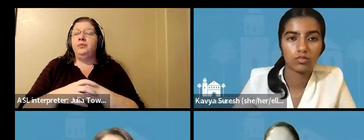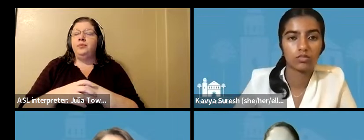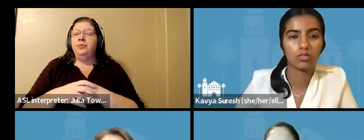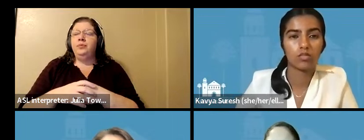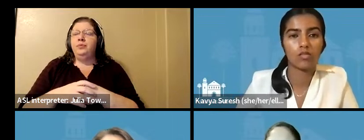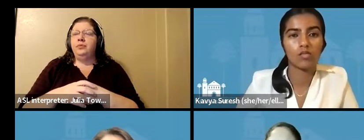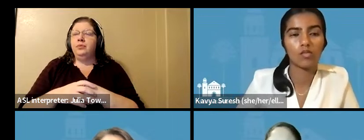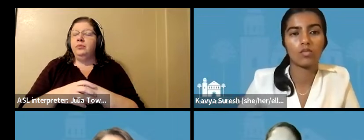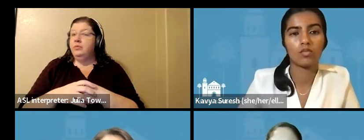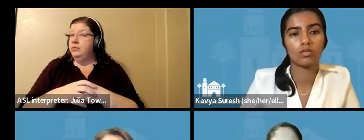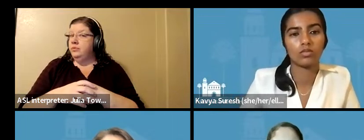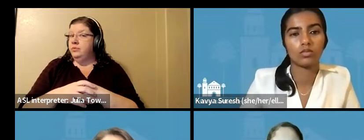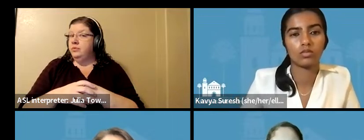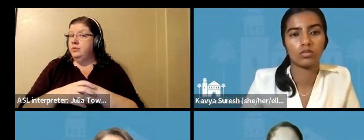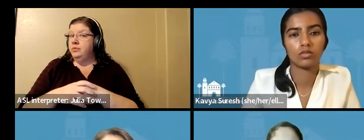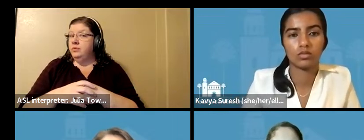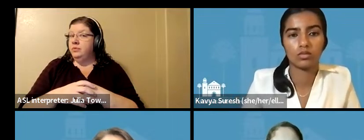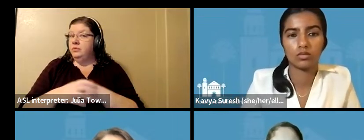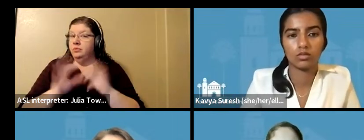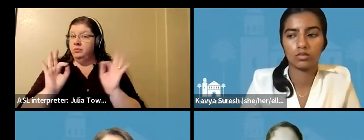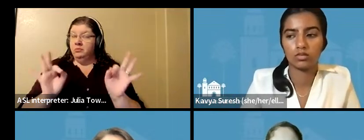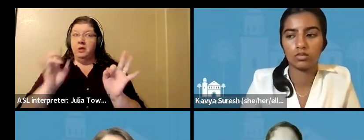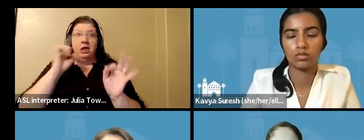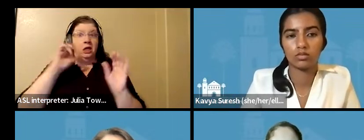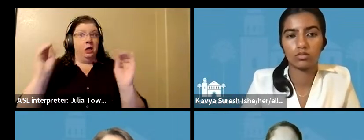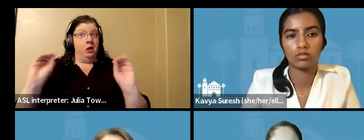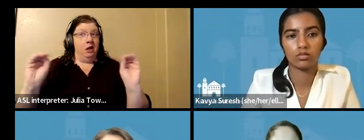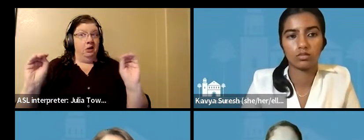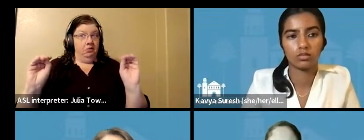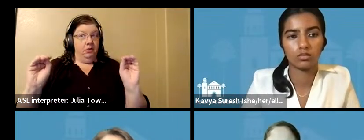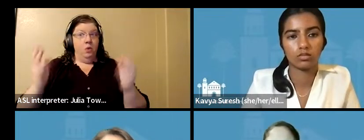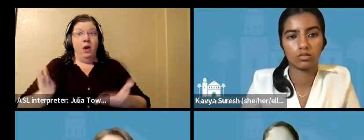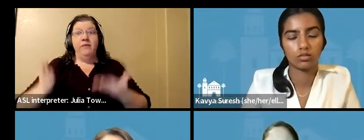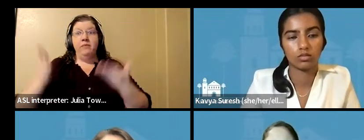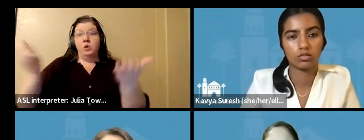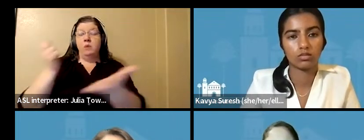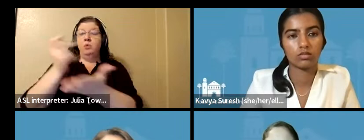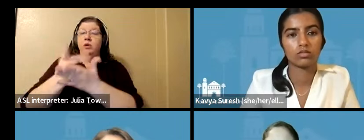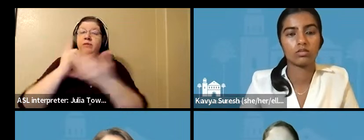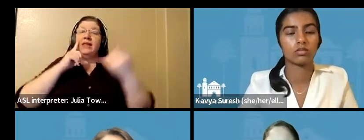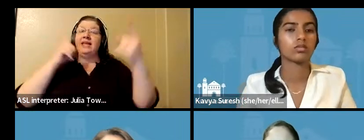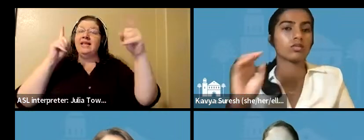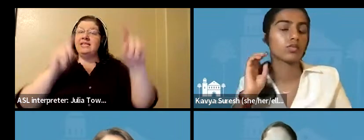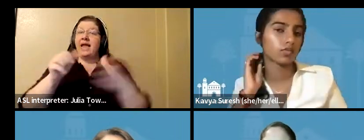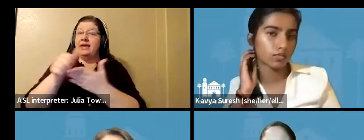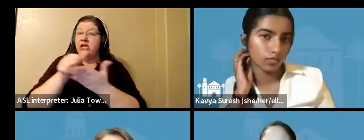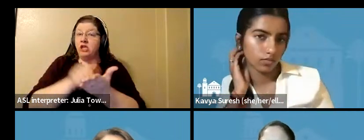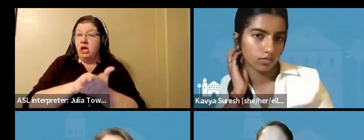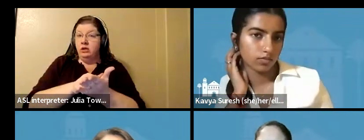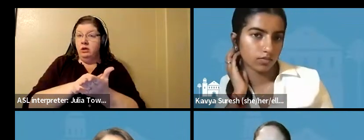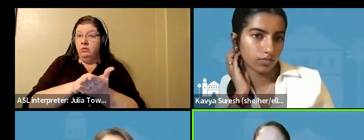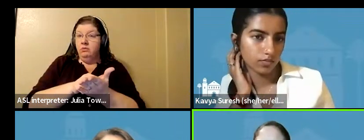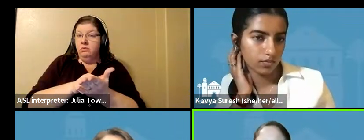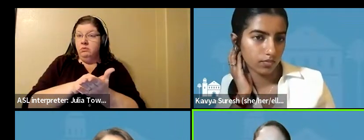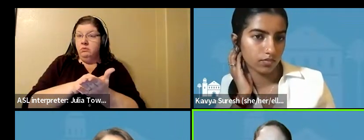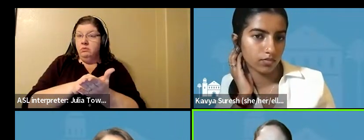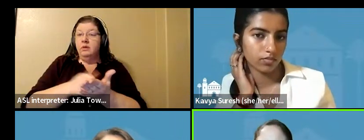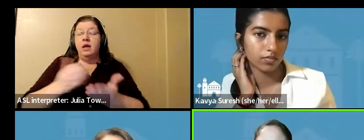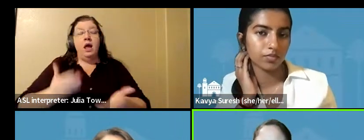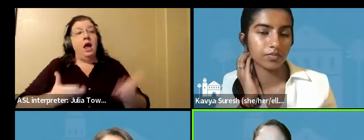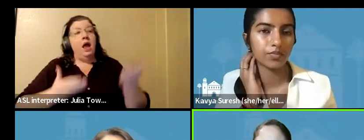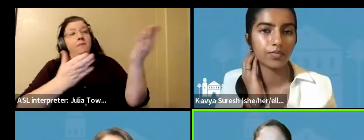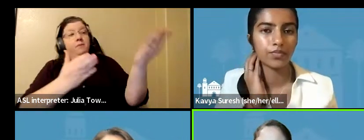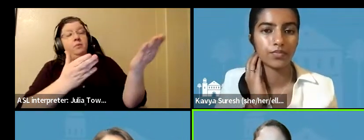Okay. Taking that as a none, do I have a motion to approve the consent agenda as approved? I move that